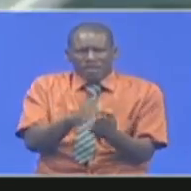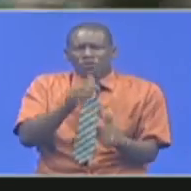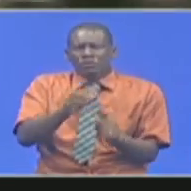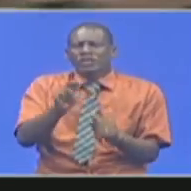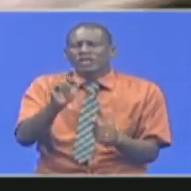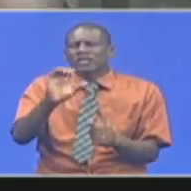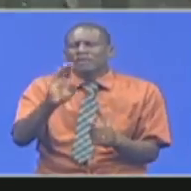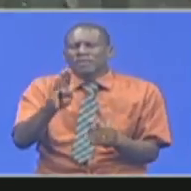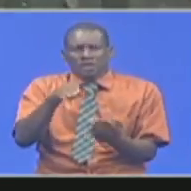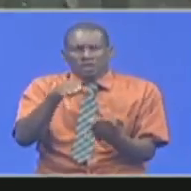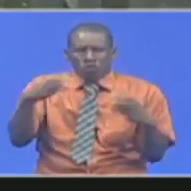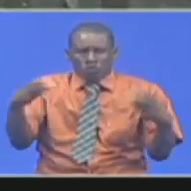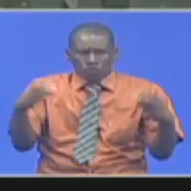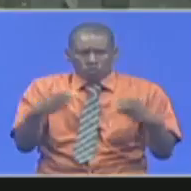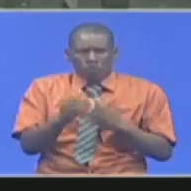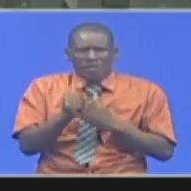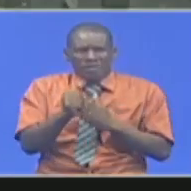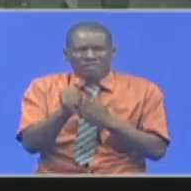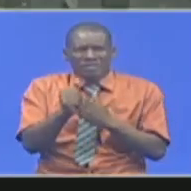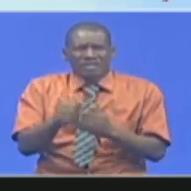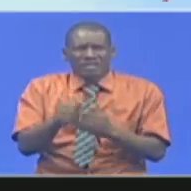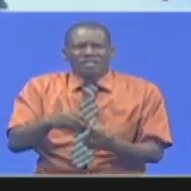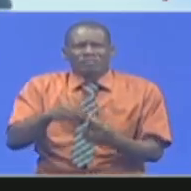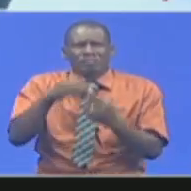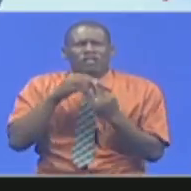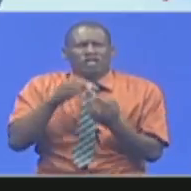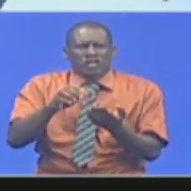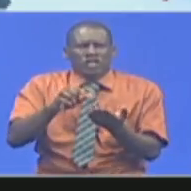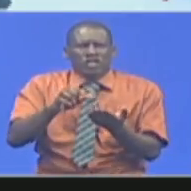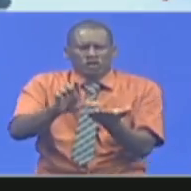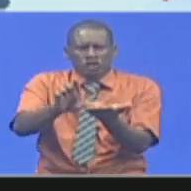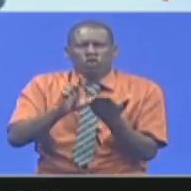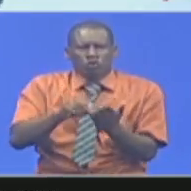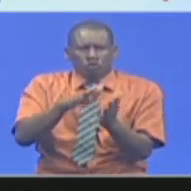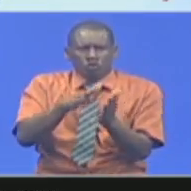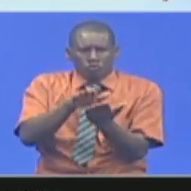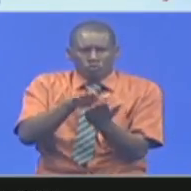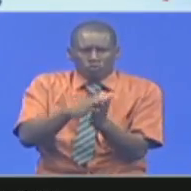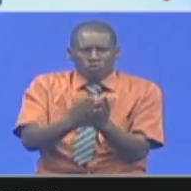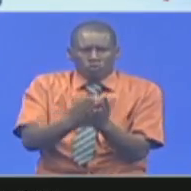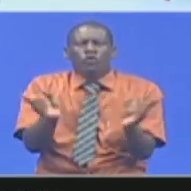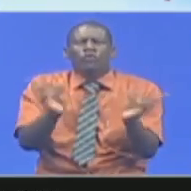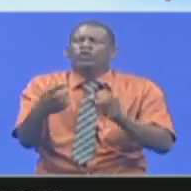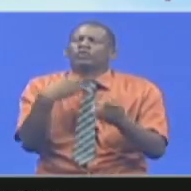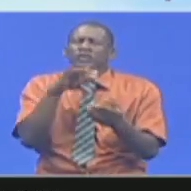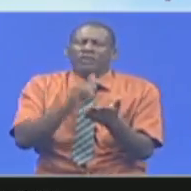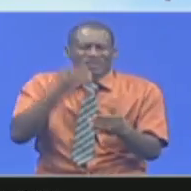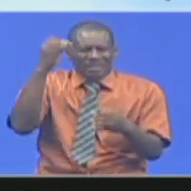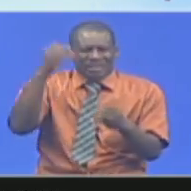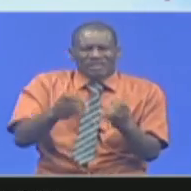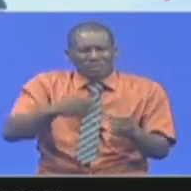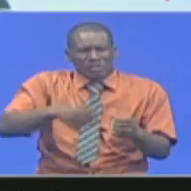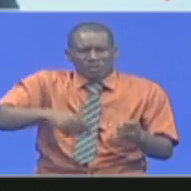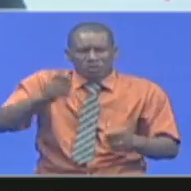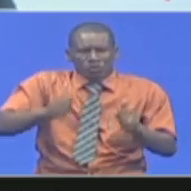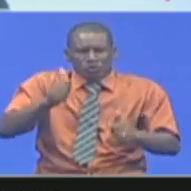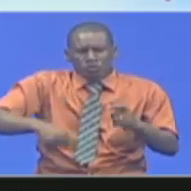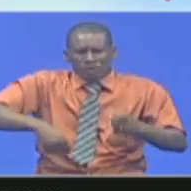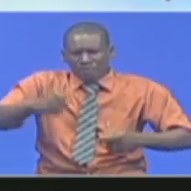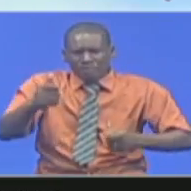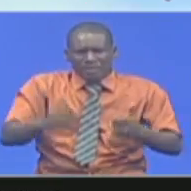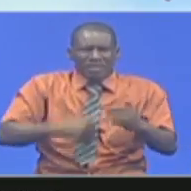leaves behind, in particular, its loan book. We are not saying that this is the last money which we are paying. We are also going to work with, after we